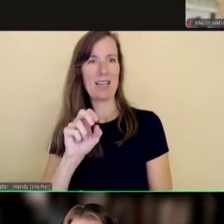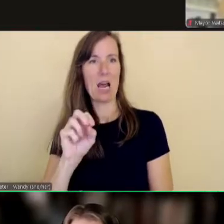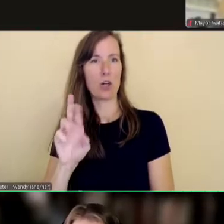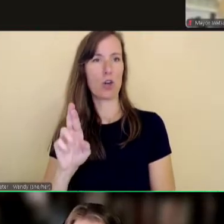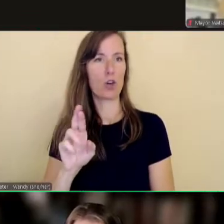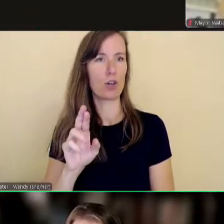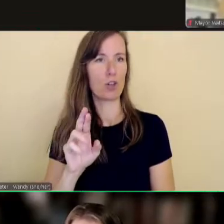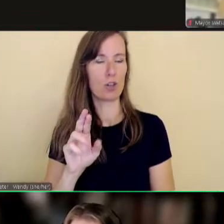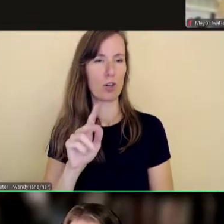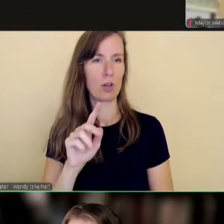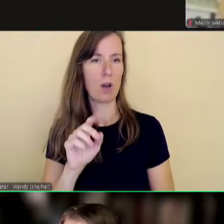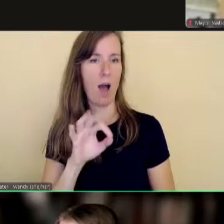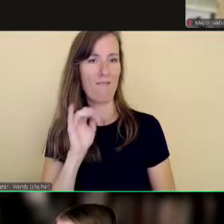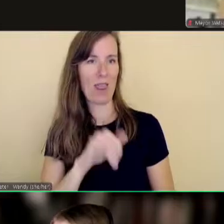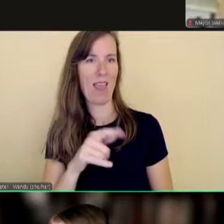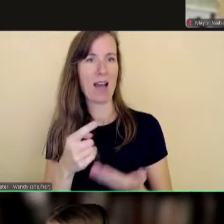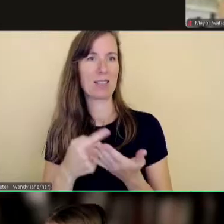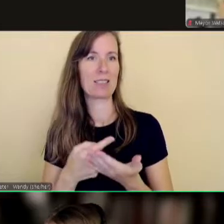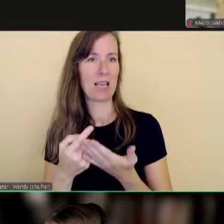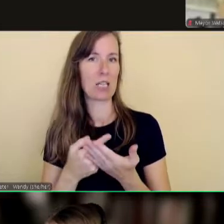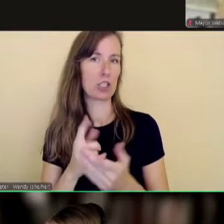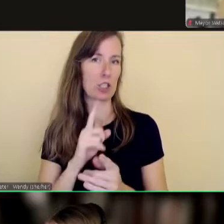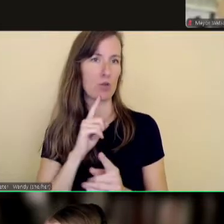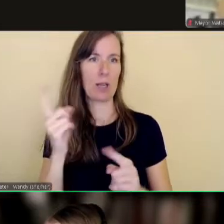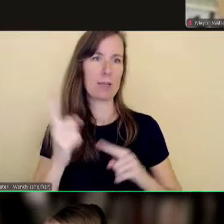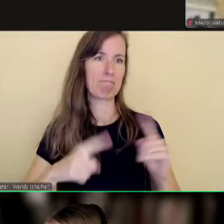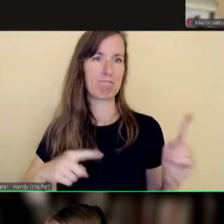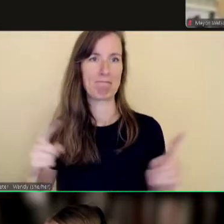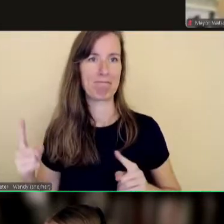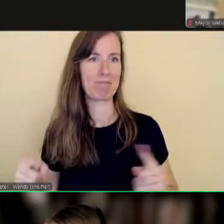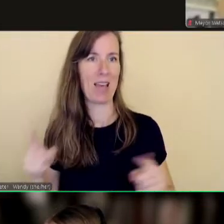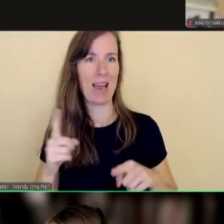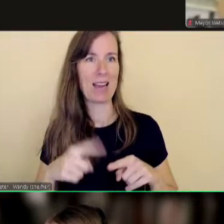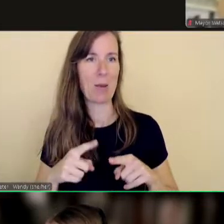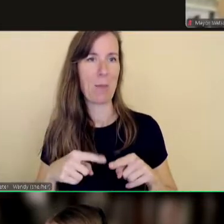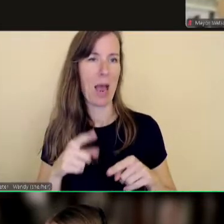I think, depending on who was speaking. And so